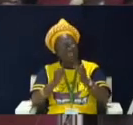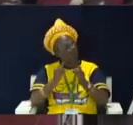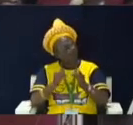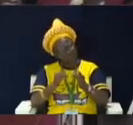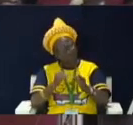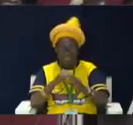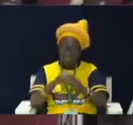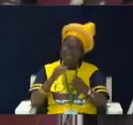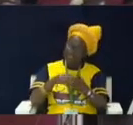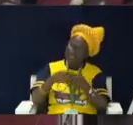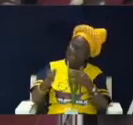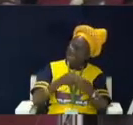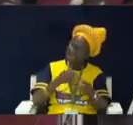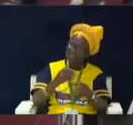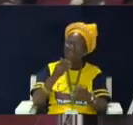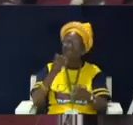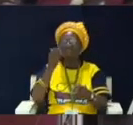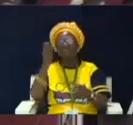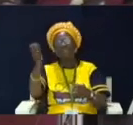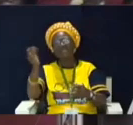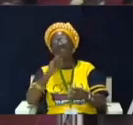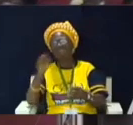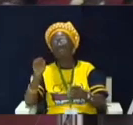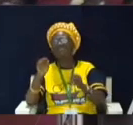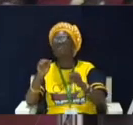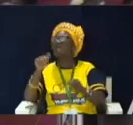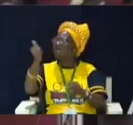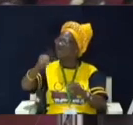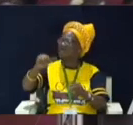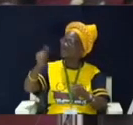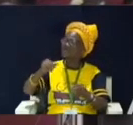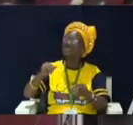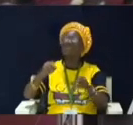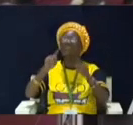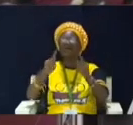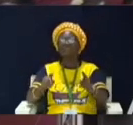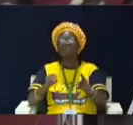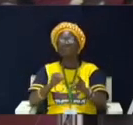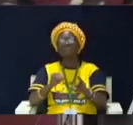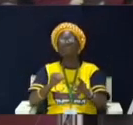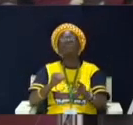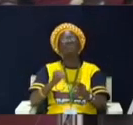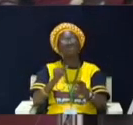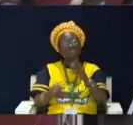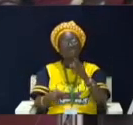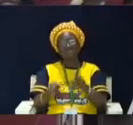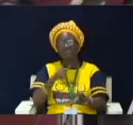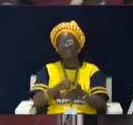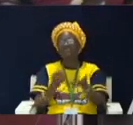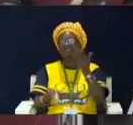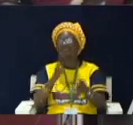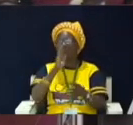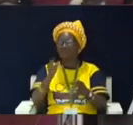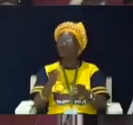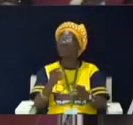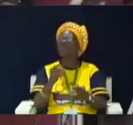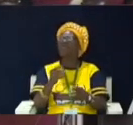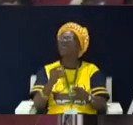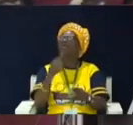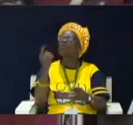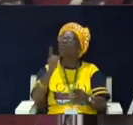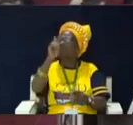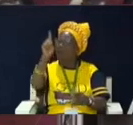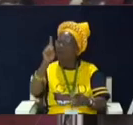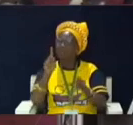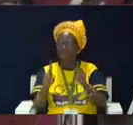just in case, there's any person, you might be the only one, fellow, that's still not yet washed in